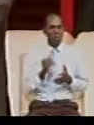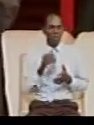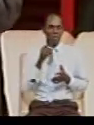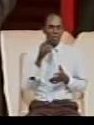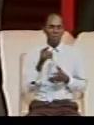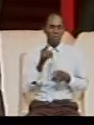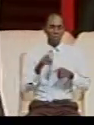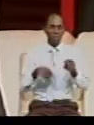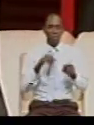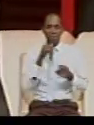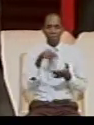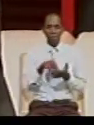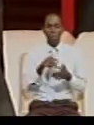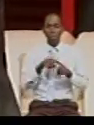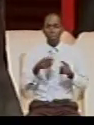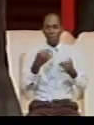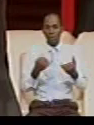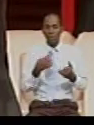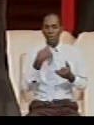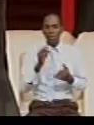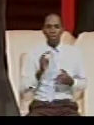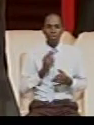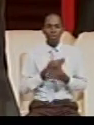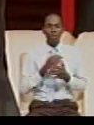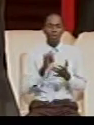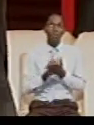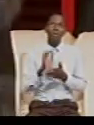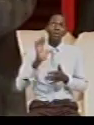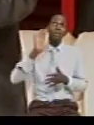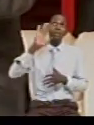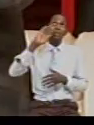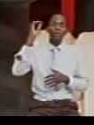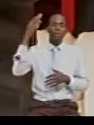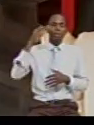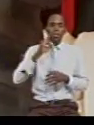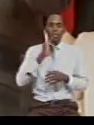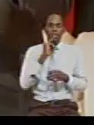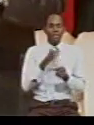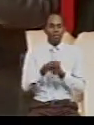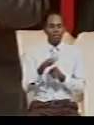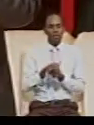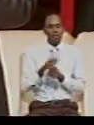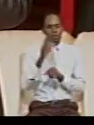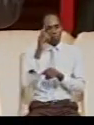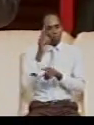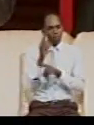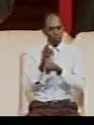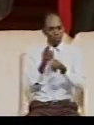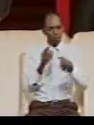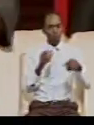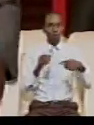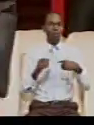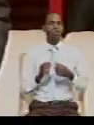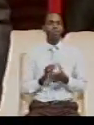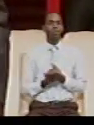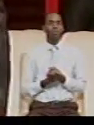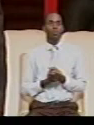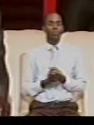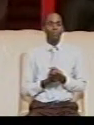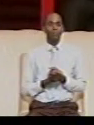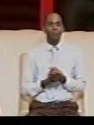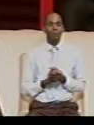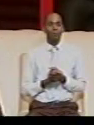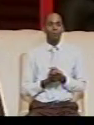my grace is sufficient for you. You cannot say, my community is so dark and so